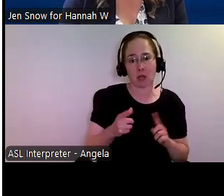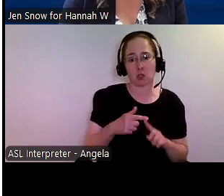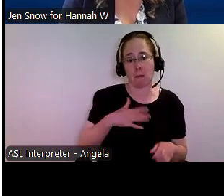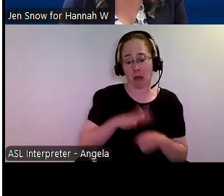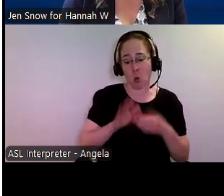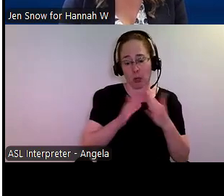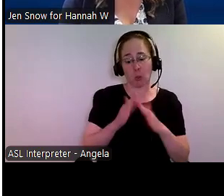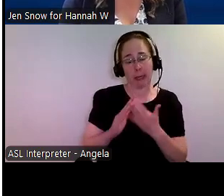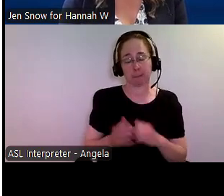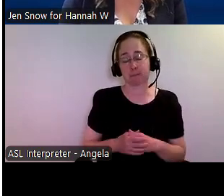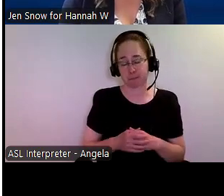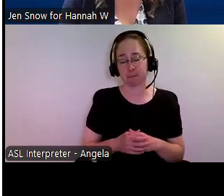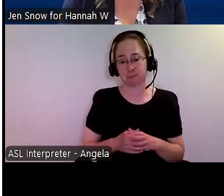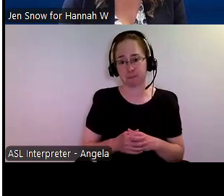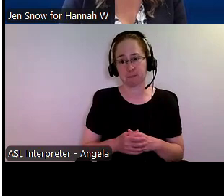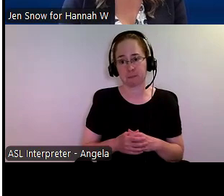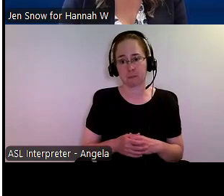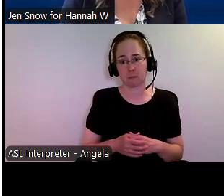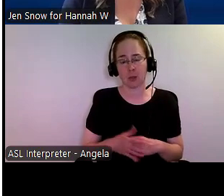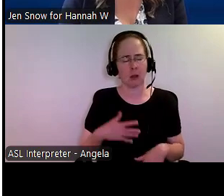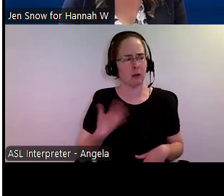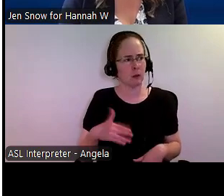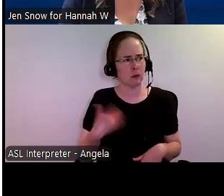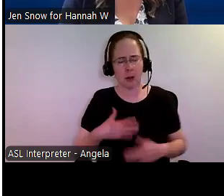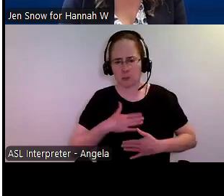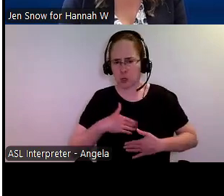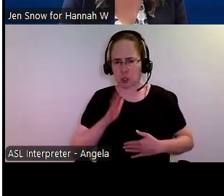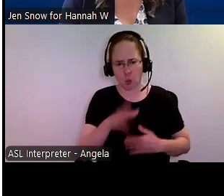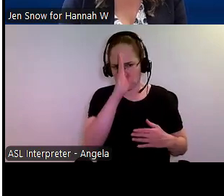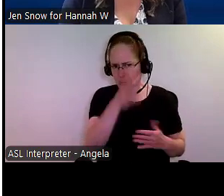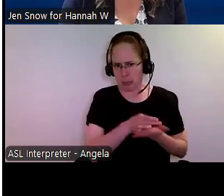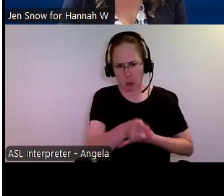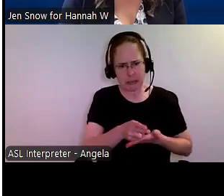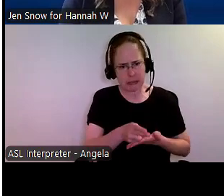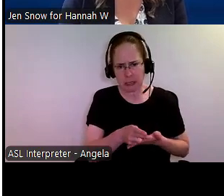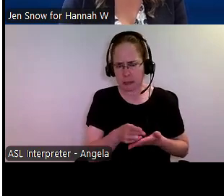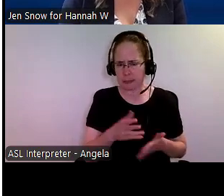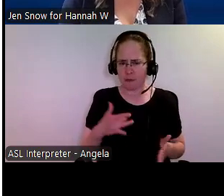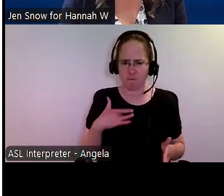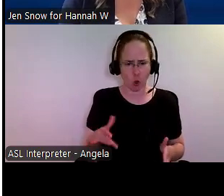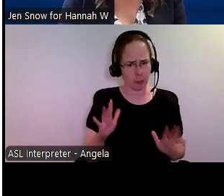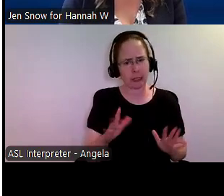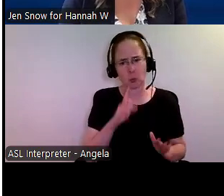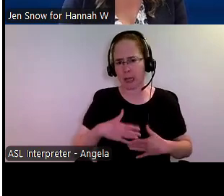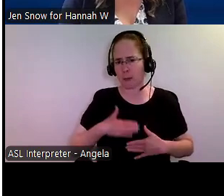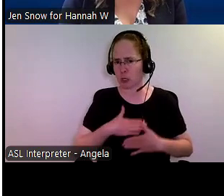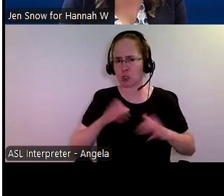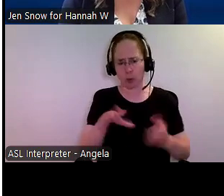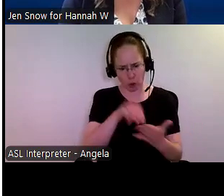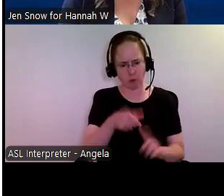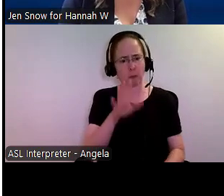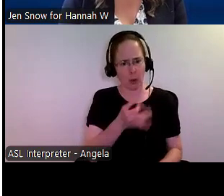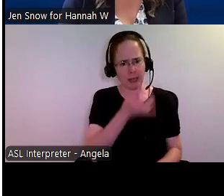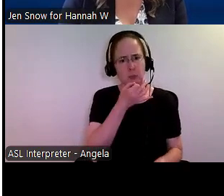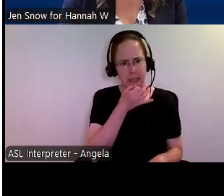community. I appreciate your transparency and your vulnerability, and appreciate that we're able to learn from your